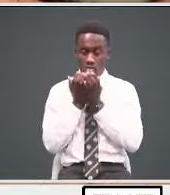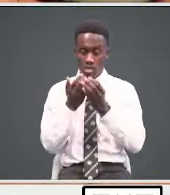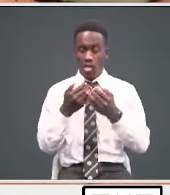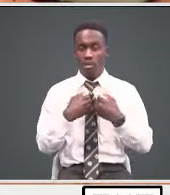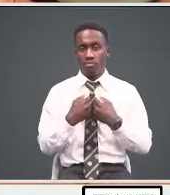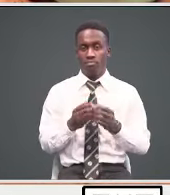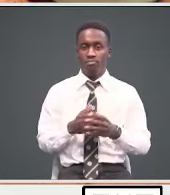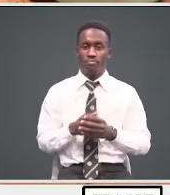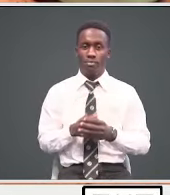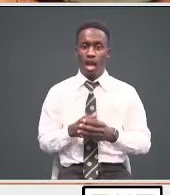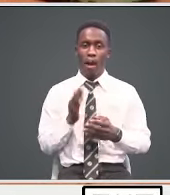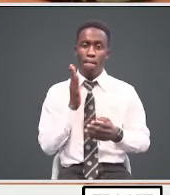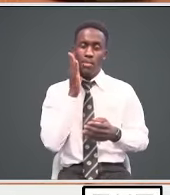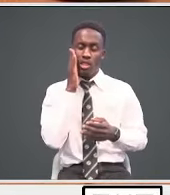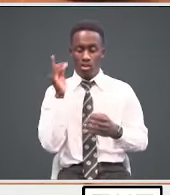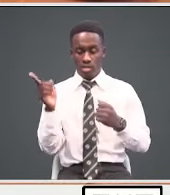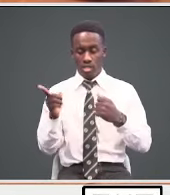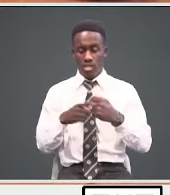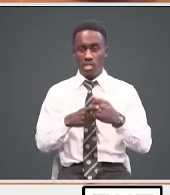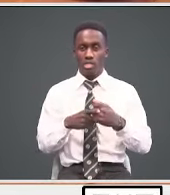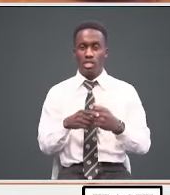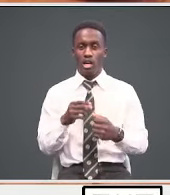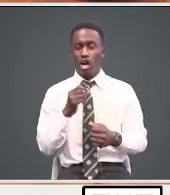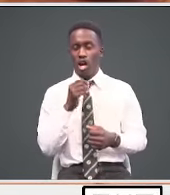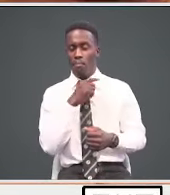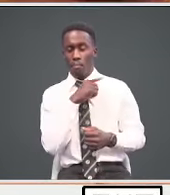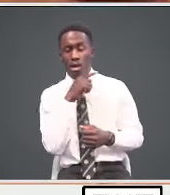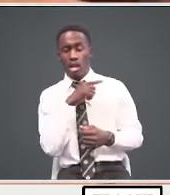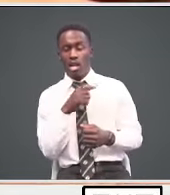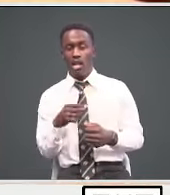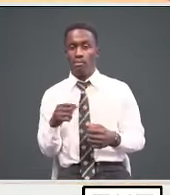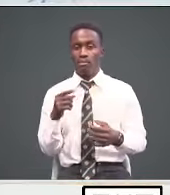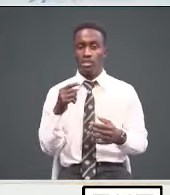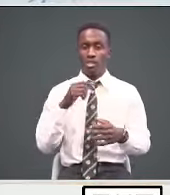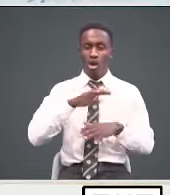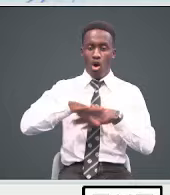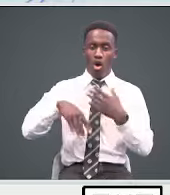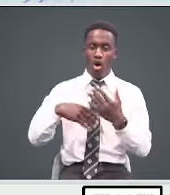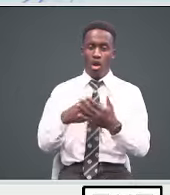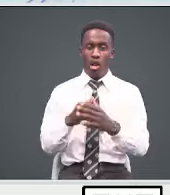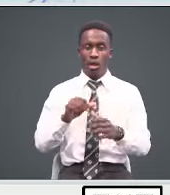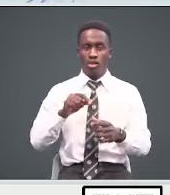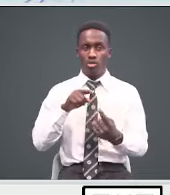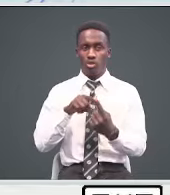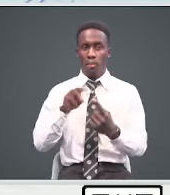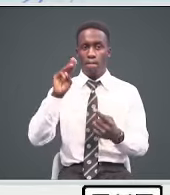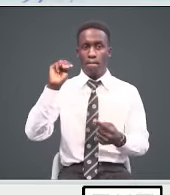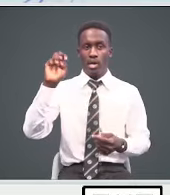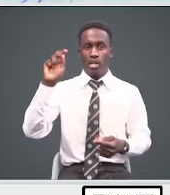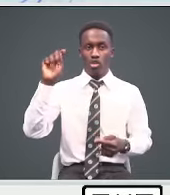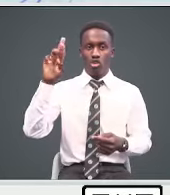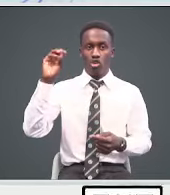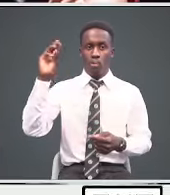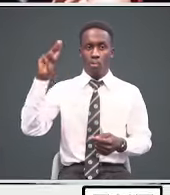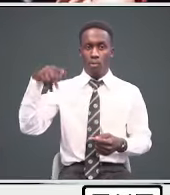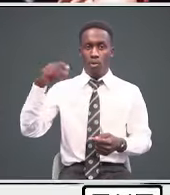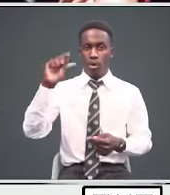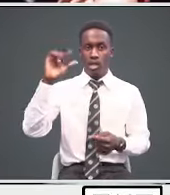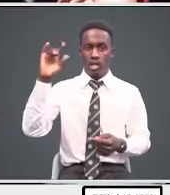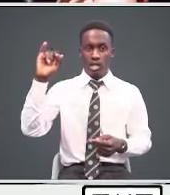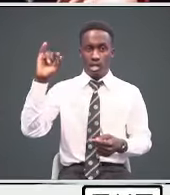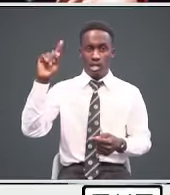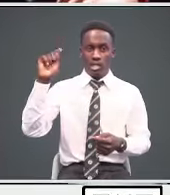The mother of six blames her current misfortune on a financial institution, Metropolitan National Sacco. She